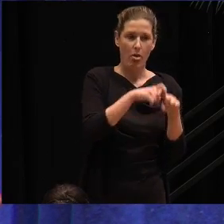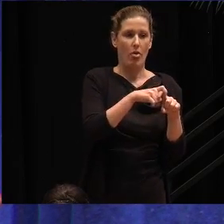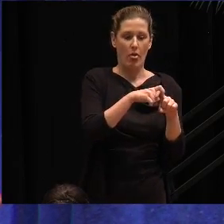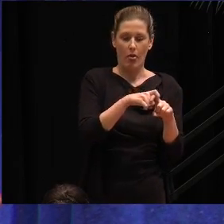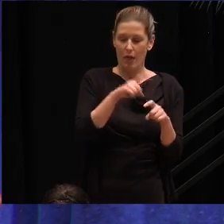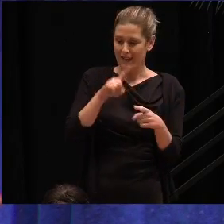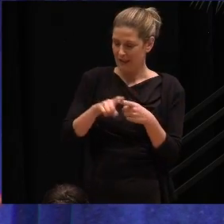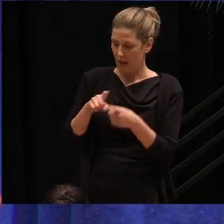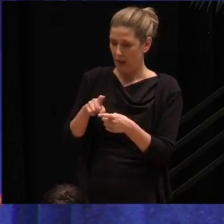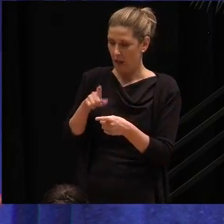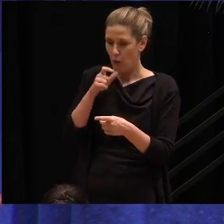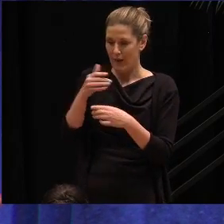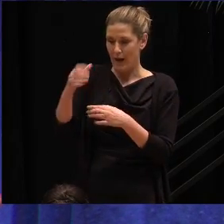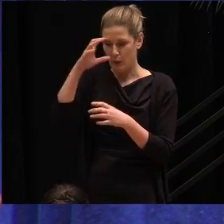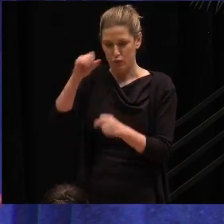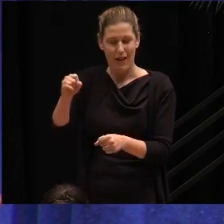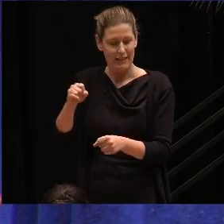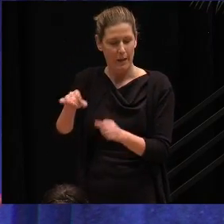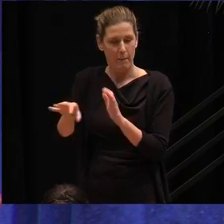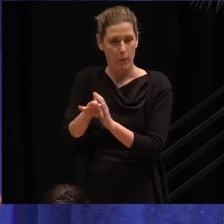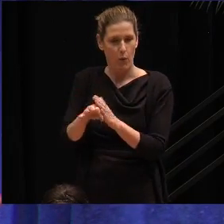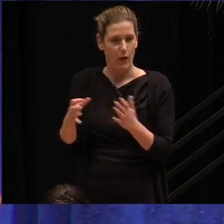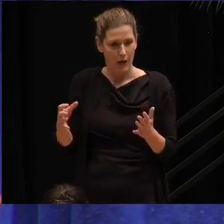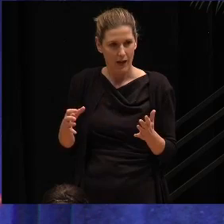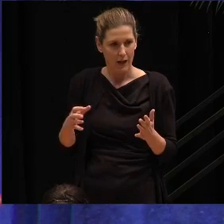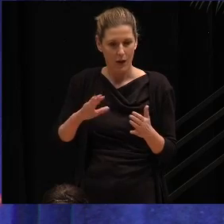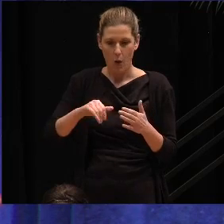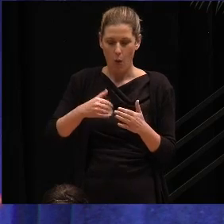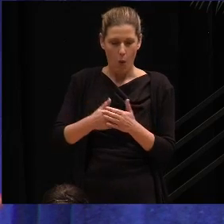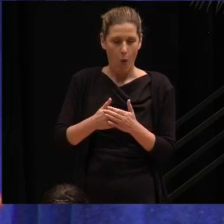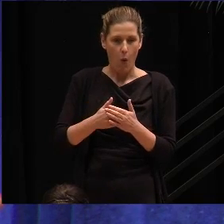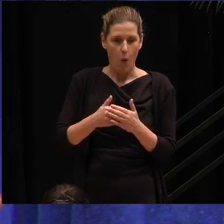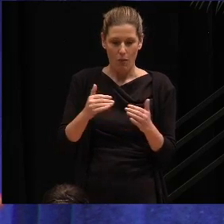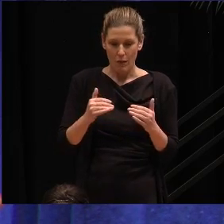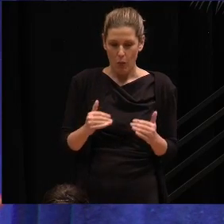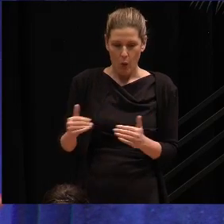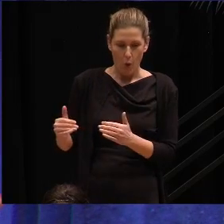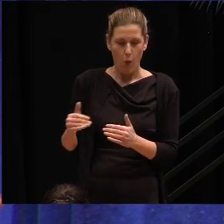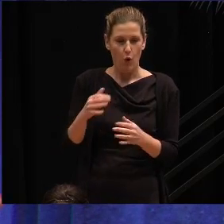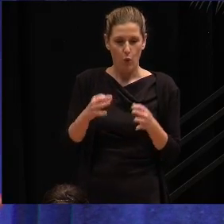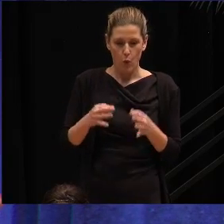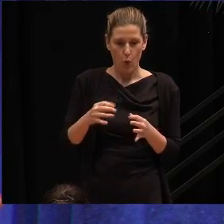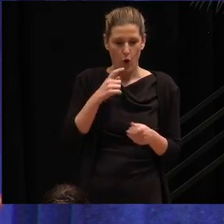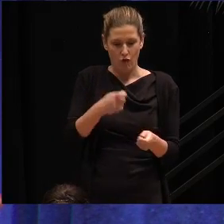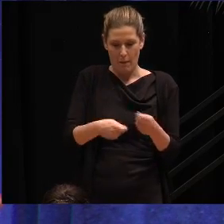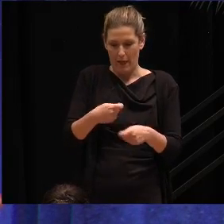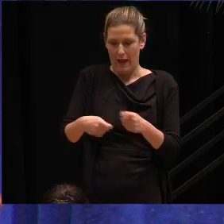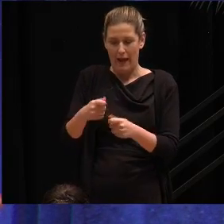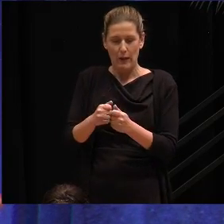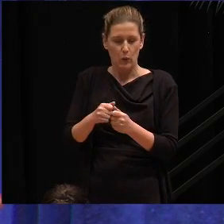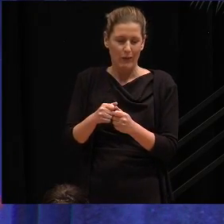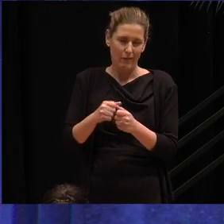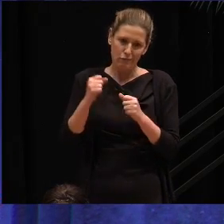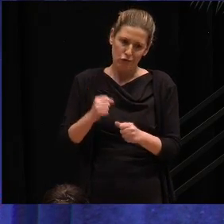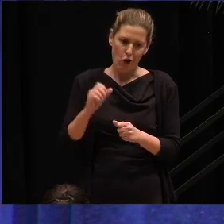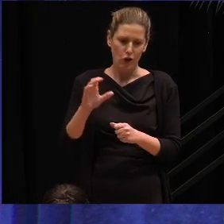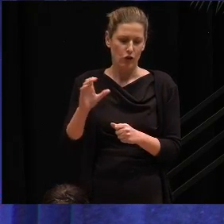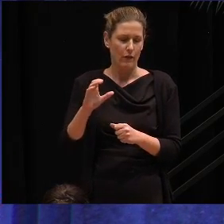was to appoint somebody that was successful. All of the lower courts are being replaced by super, super conservative judges.